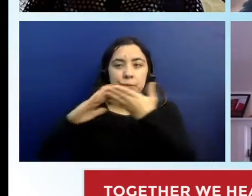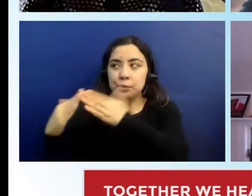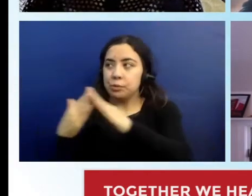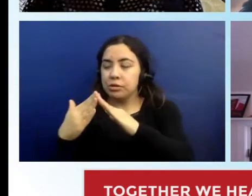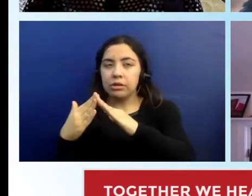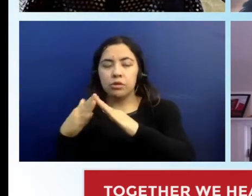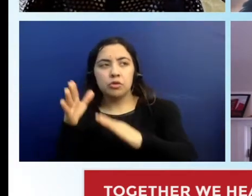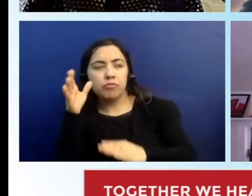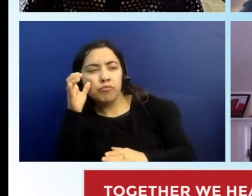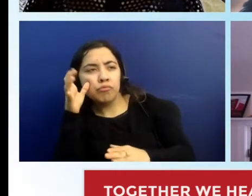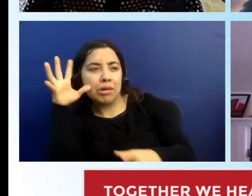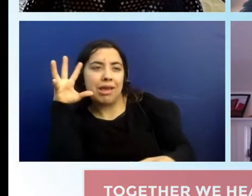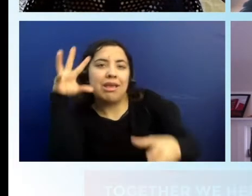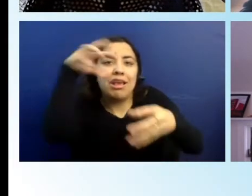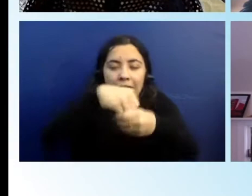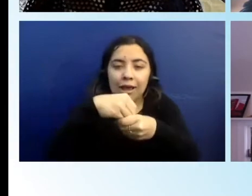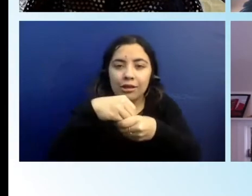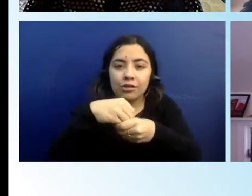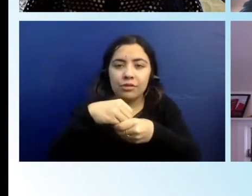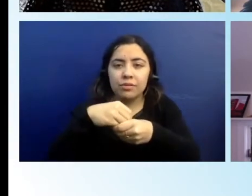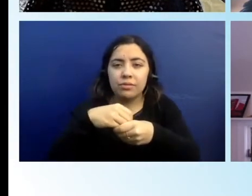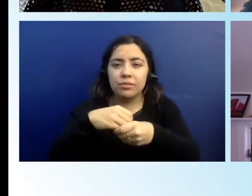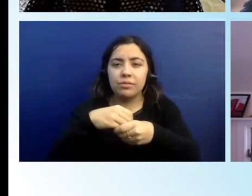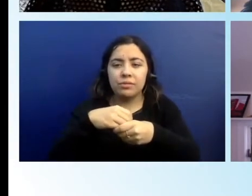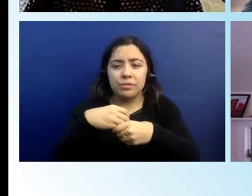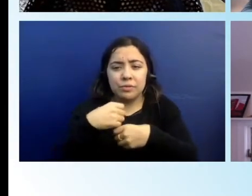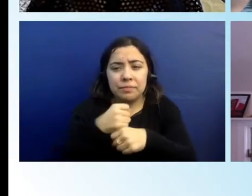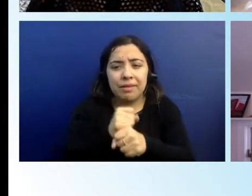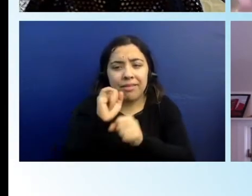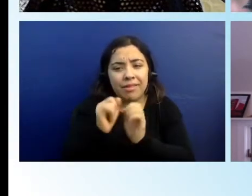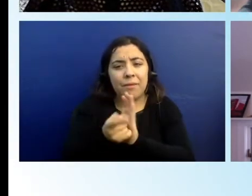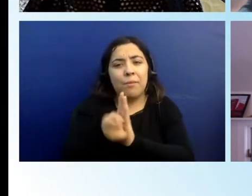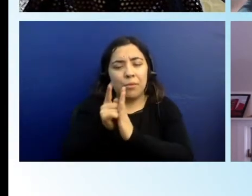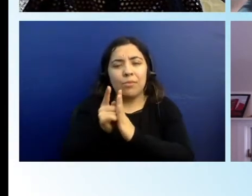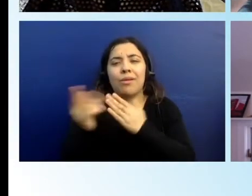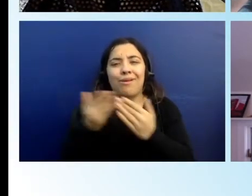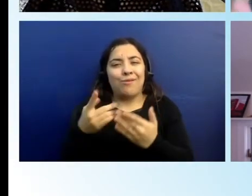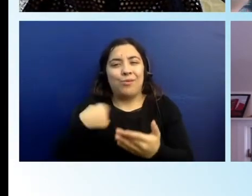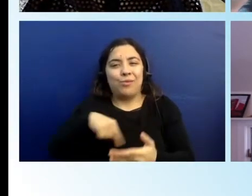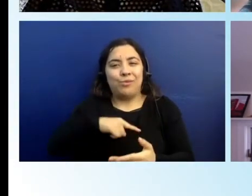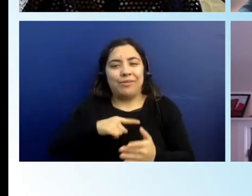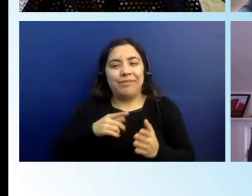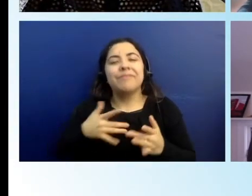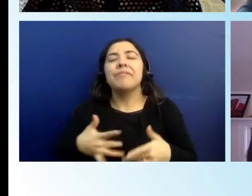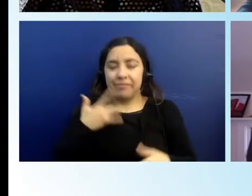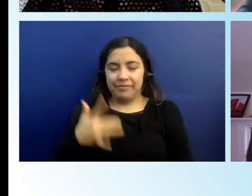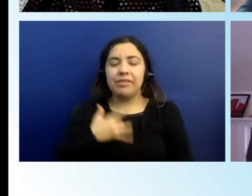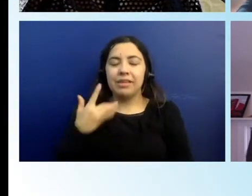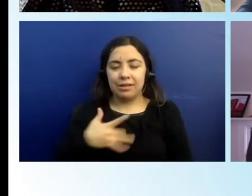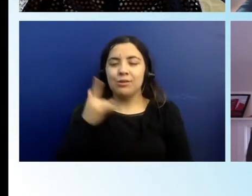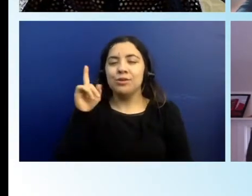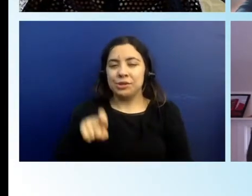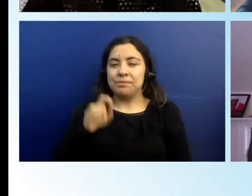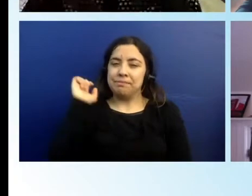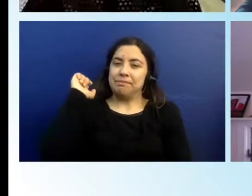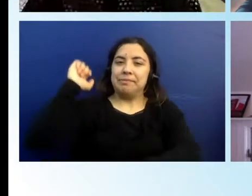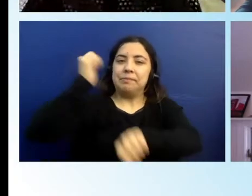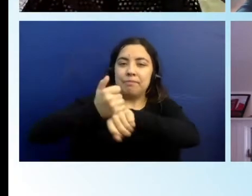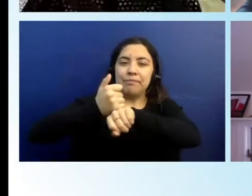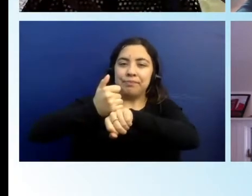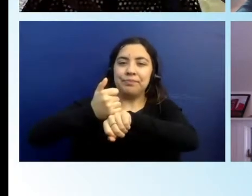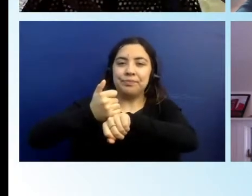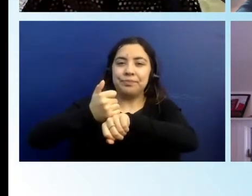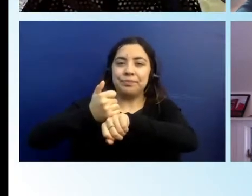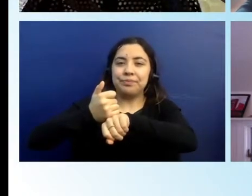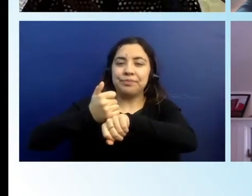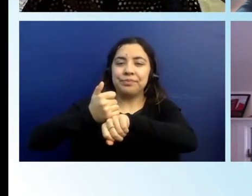community, to create these moments and to celebrate that moment however we feel, you know, should be implemented. And like